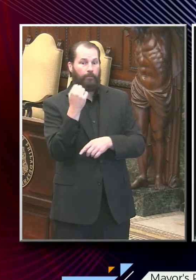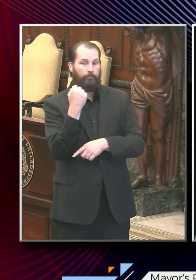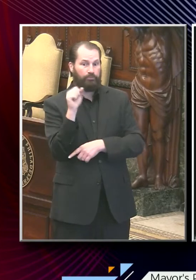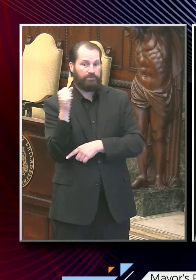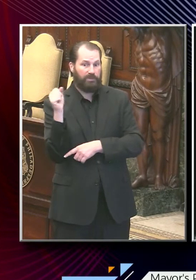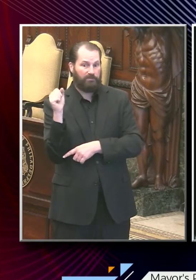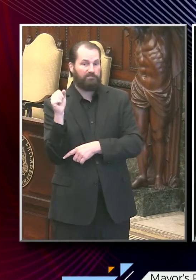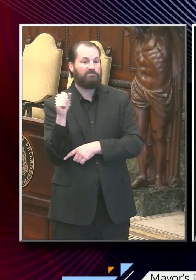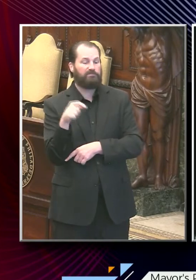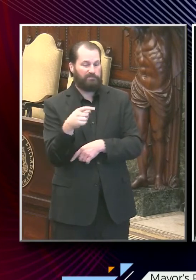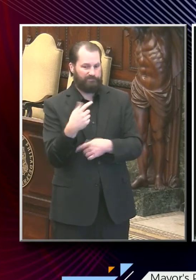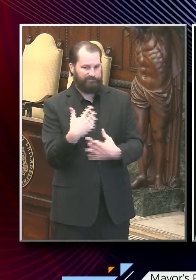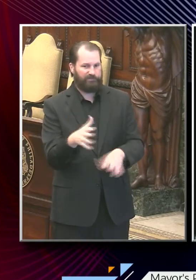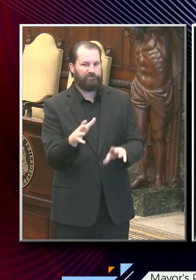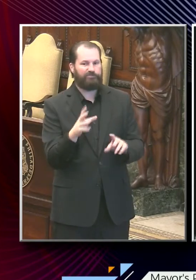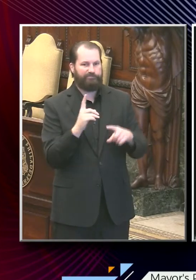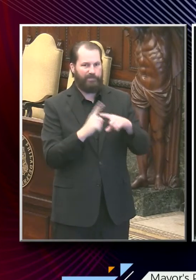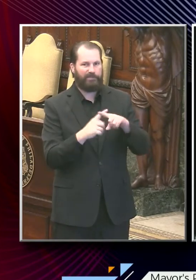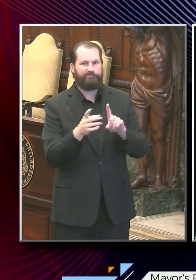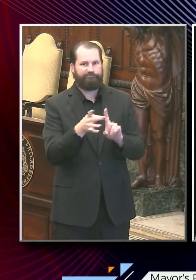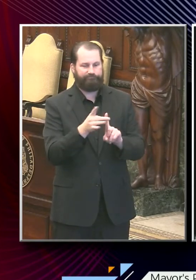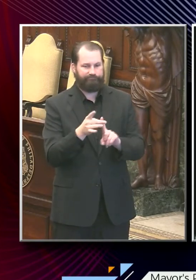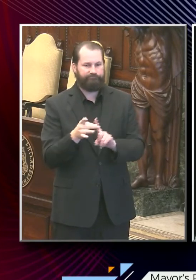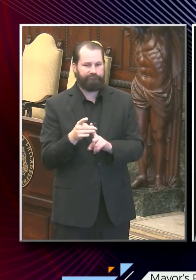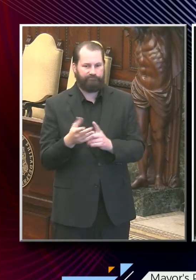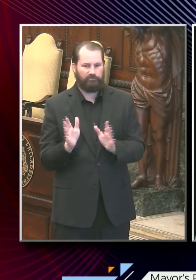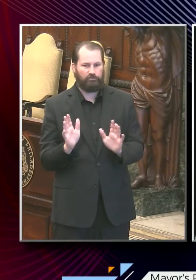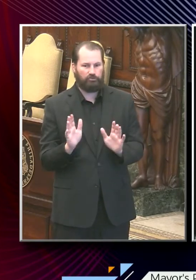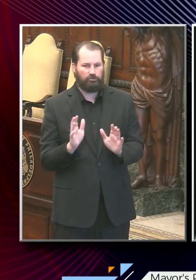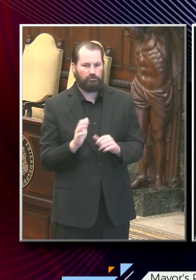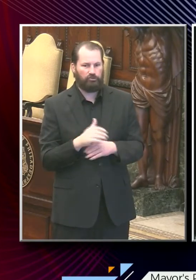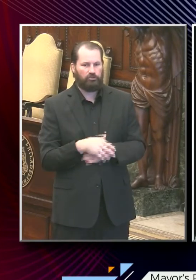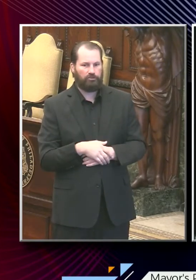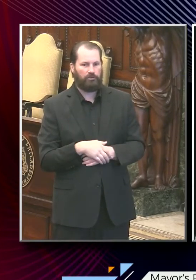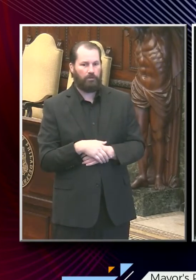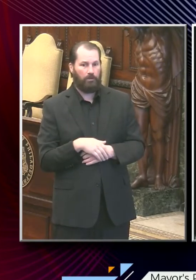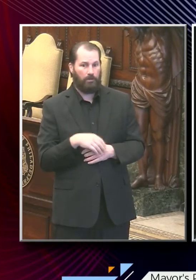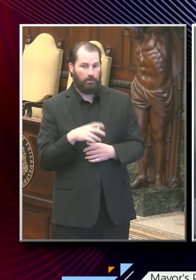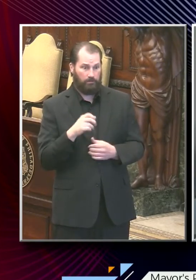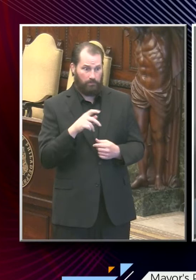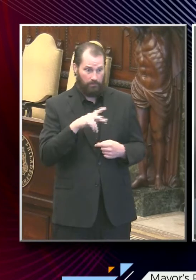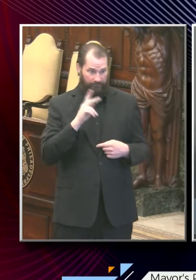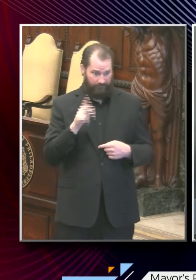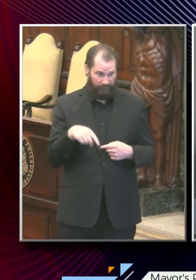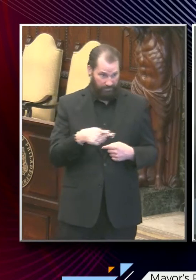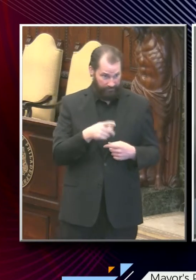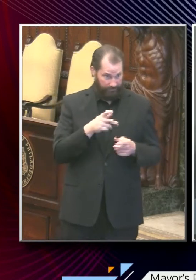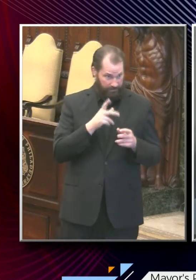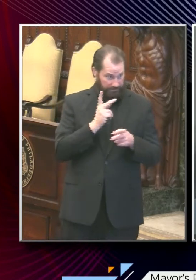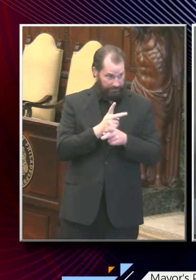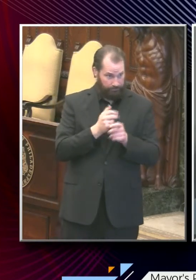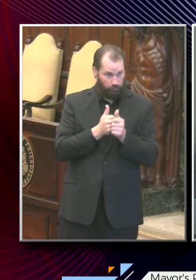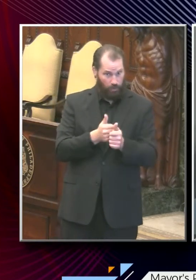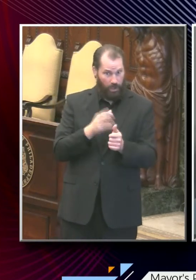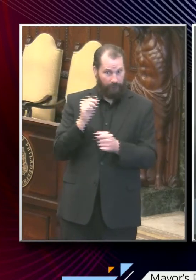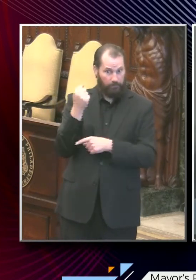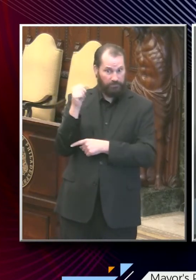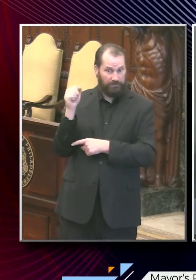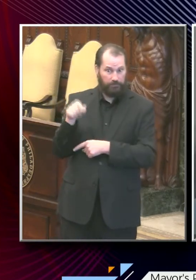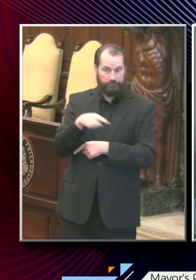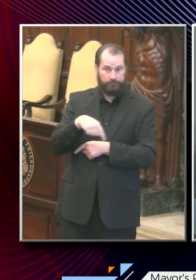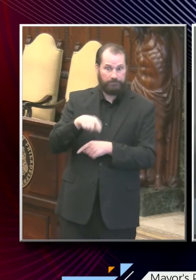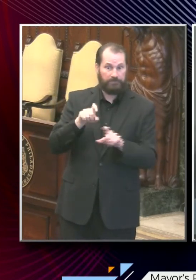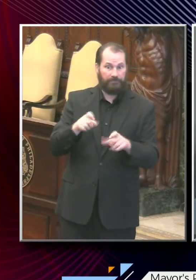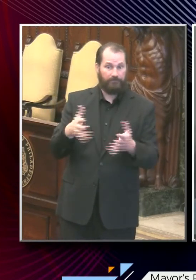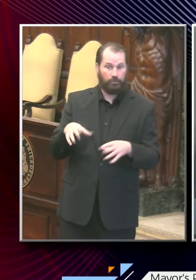Did Philadelphia try to keep track of that in any way? No, we didn't do that. That would require us asking people when they came